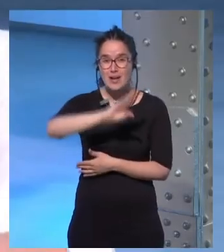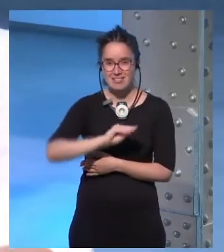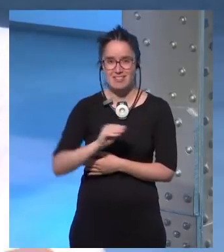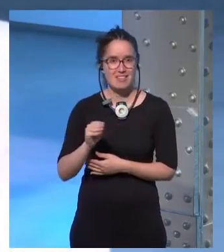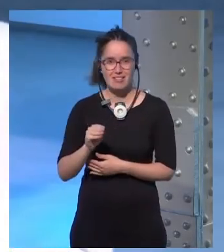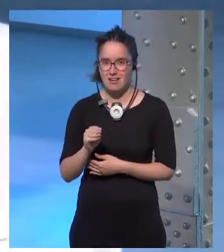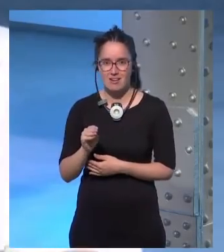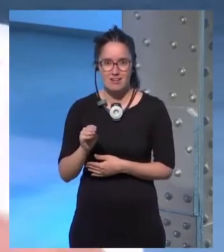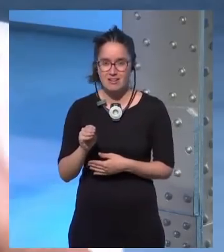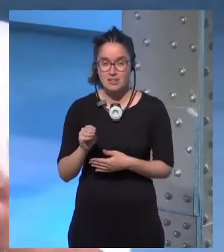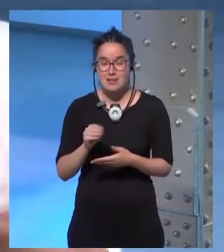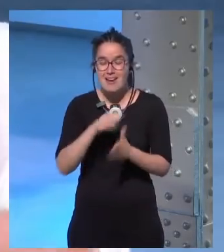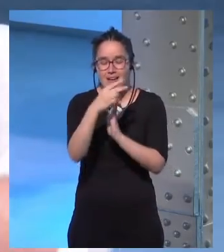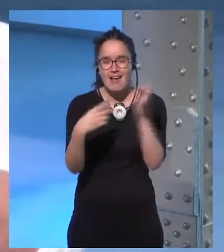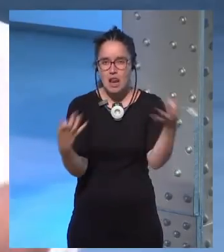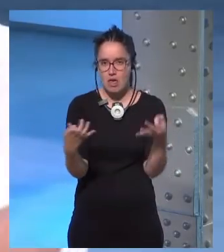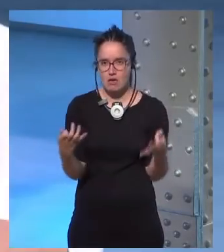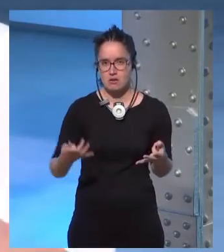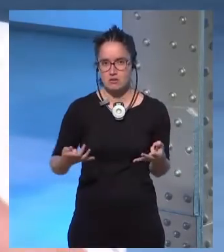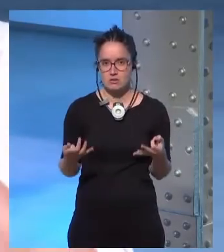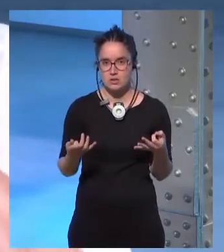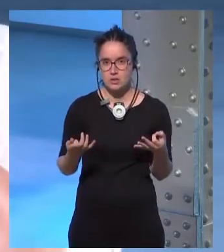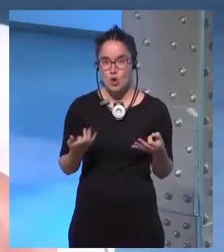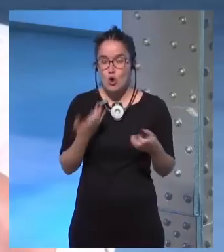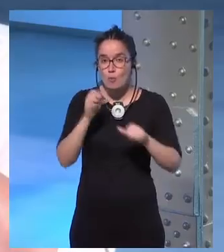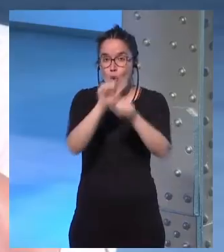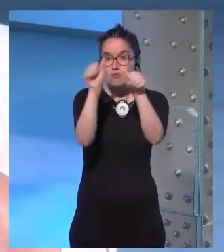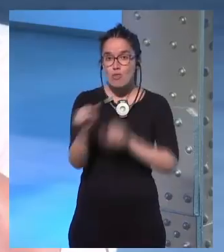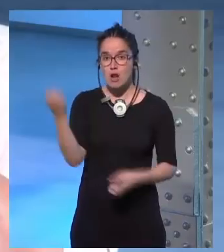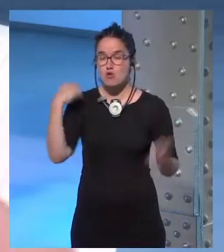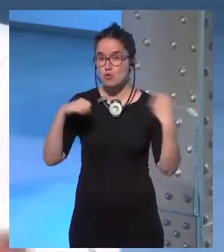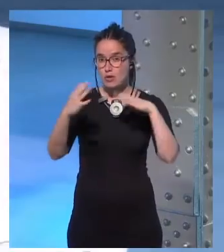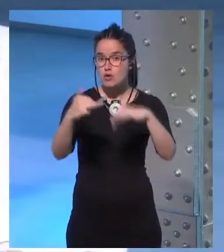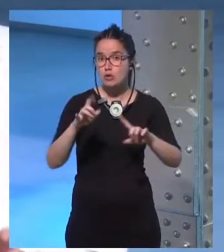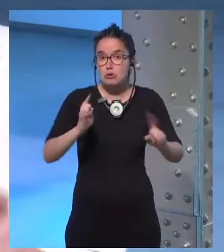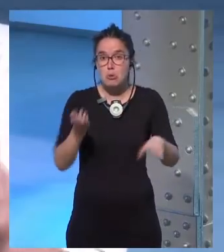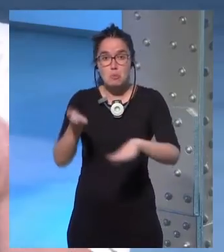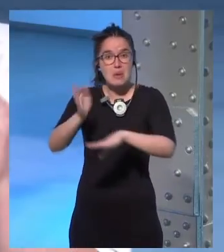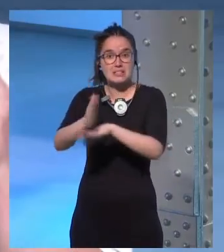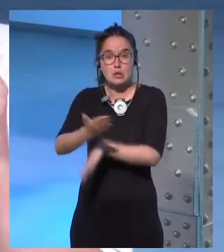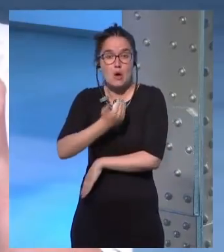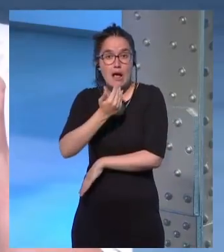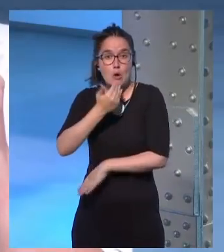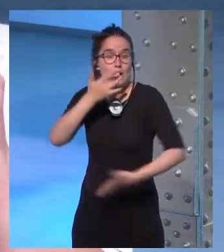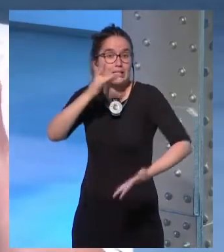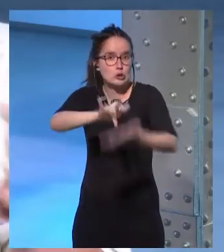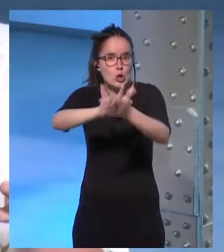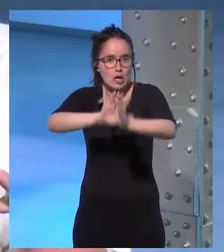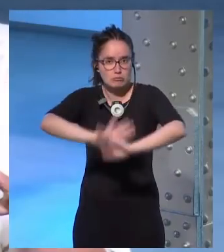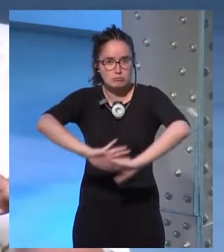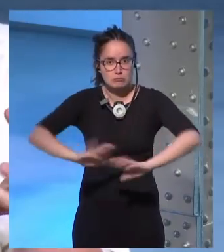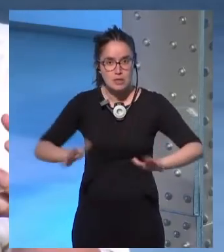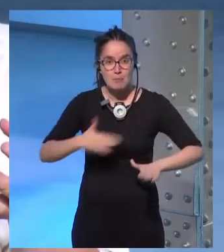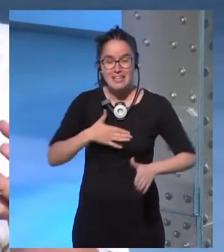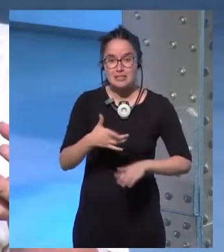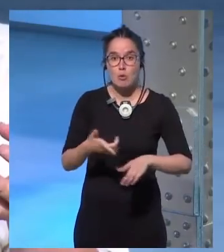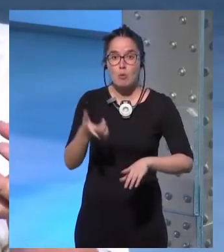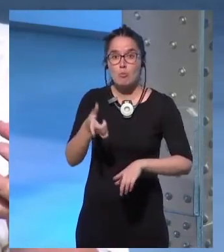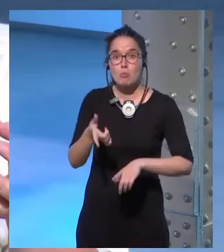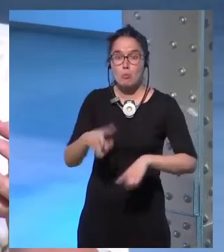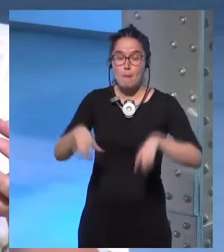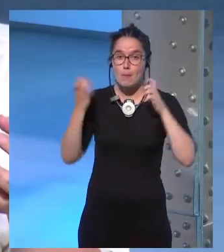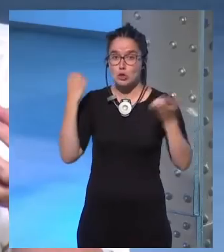horrible things could be if you go to these depths. That's one of them. And of course, then another one, which is a really